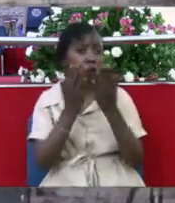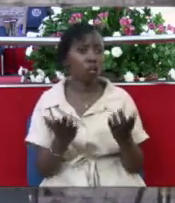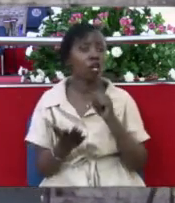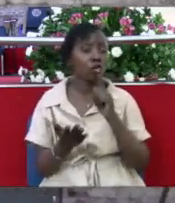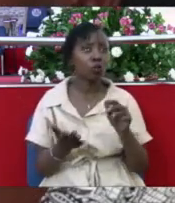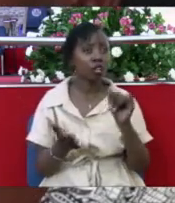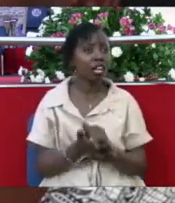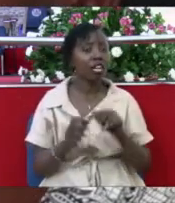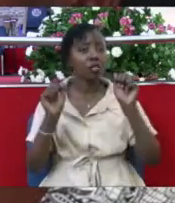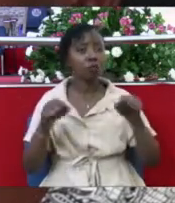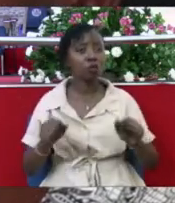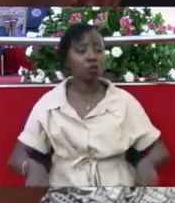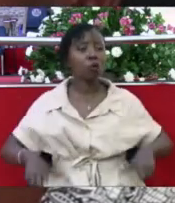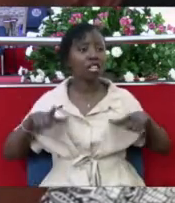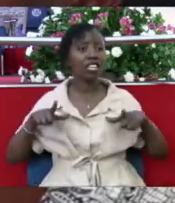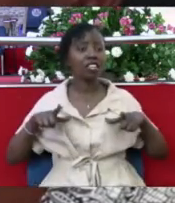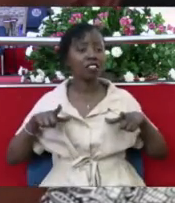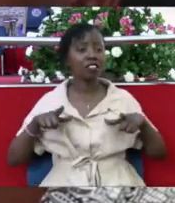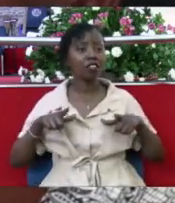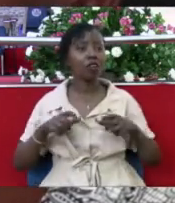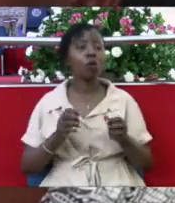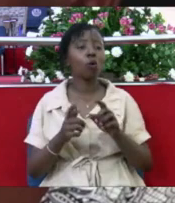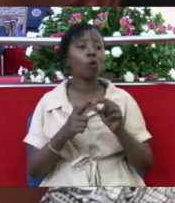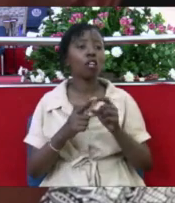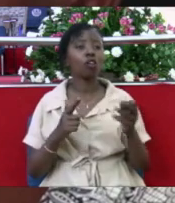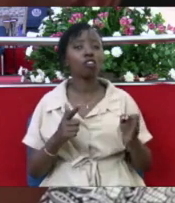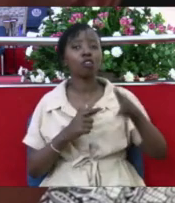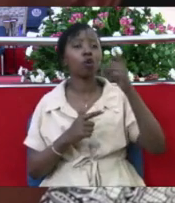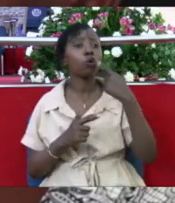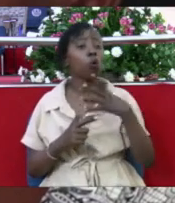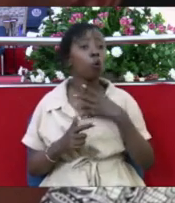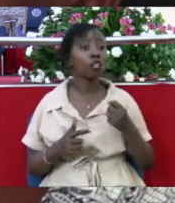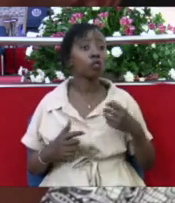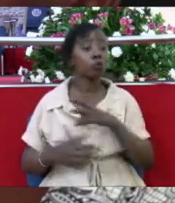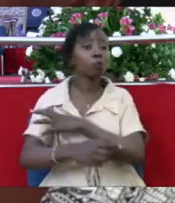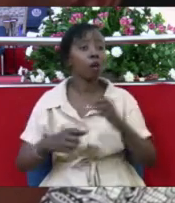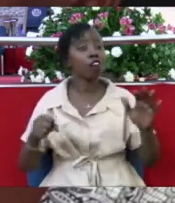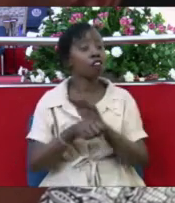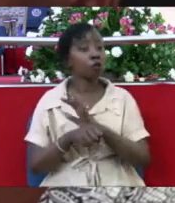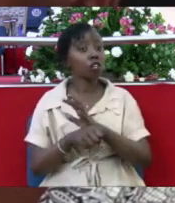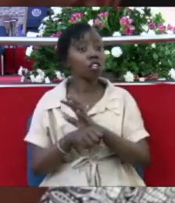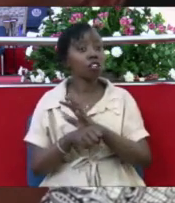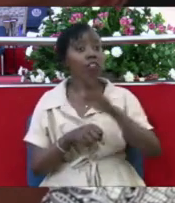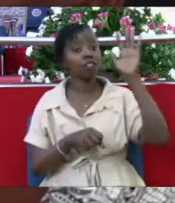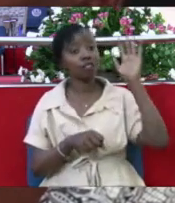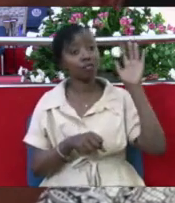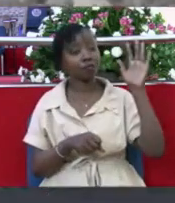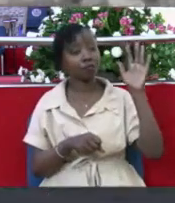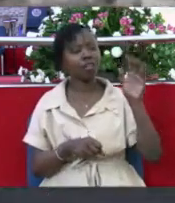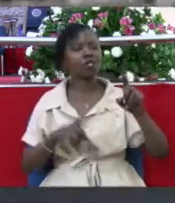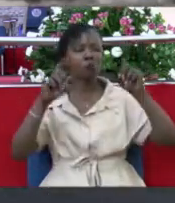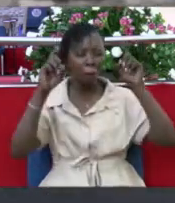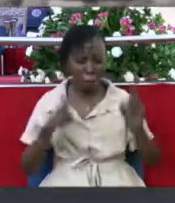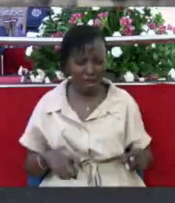God. Tuishi, who here wants to be a powerful believer? Nani anataka kuwa muumini? Who here wants to be a powerful believer? Muumini ambaye. Oh, you must read the